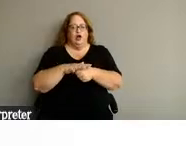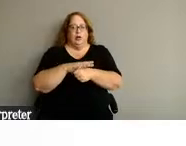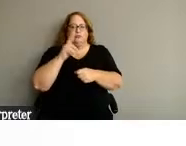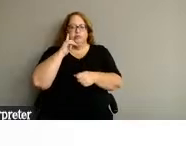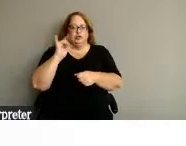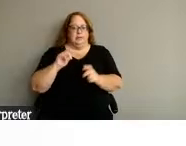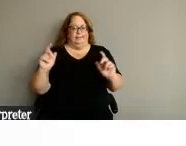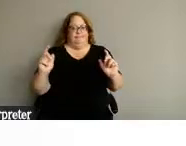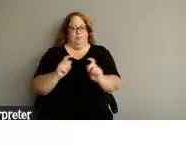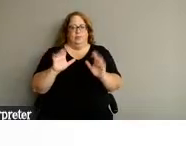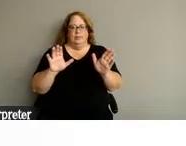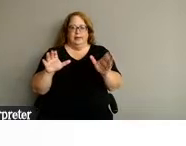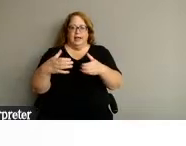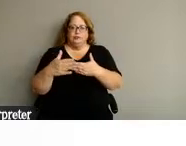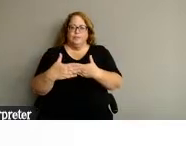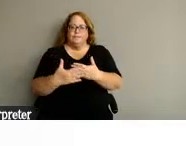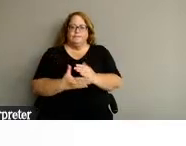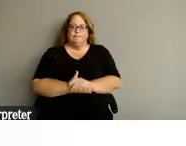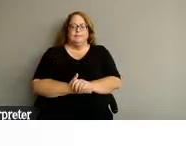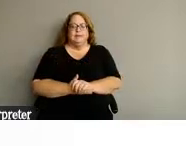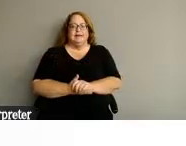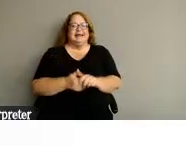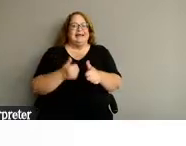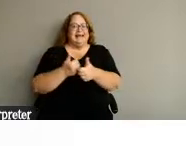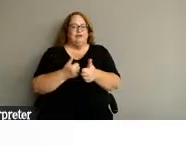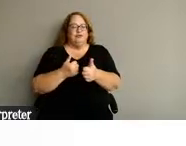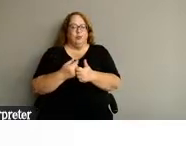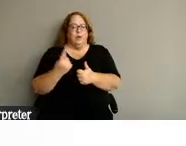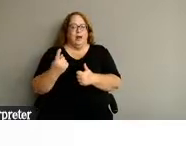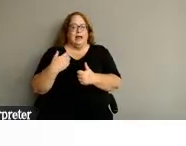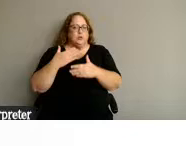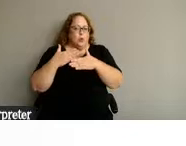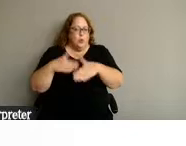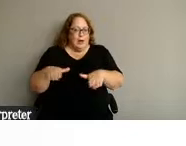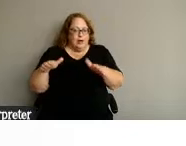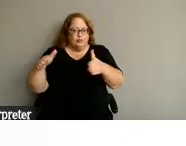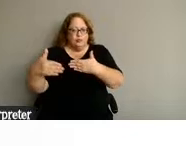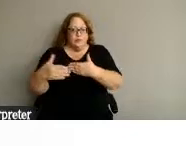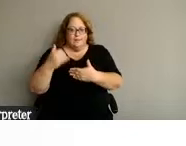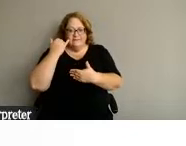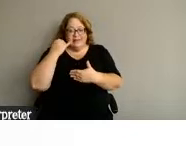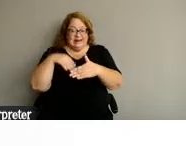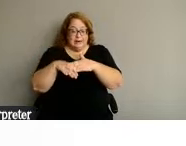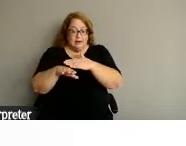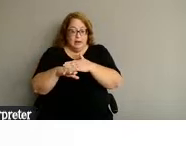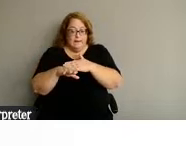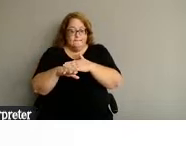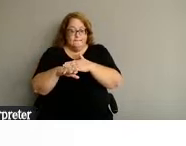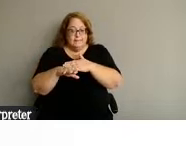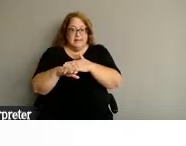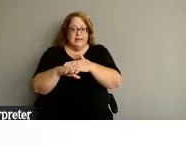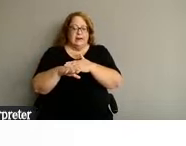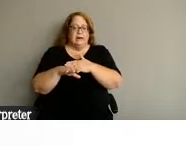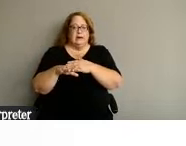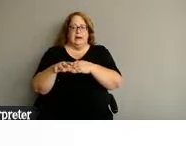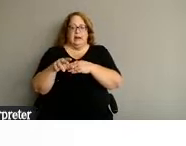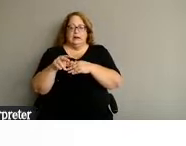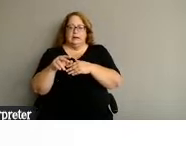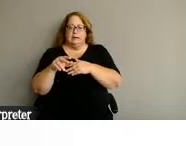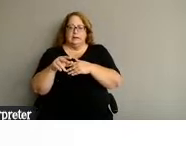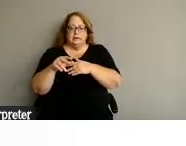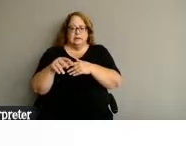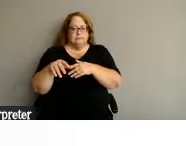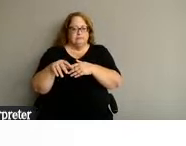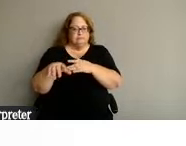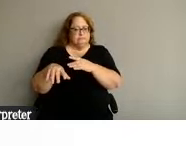miniature classroom. Off of each miniature classroom, there's a quiet room where if they need to come in and hear the student and be able to